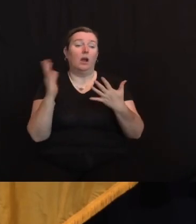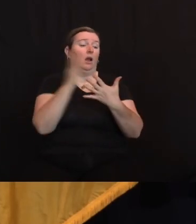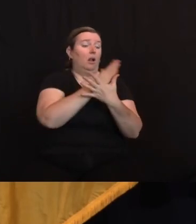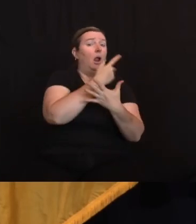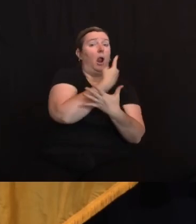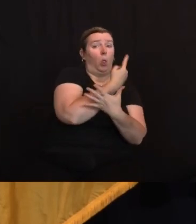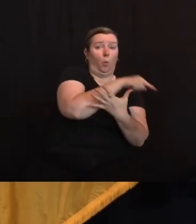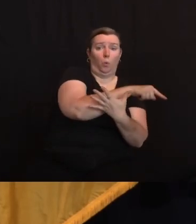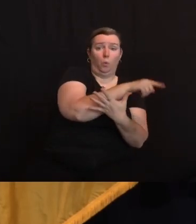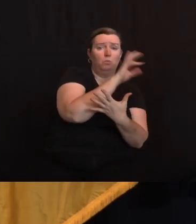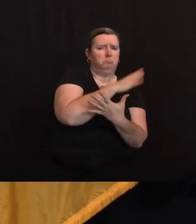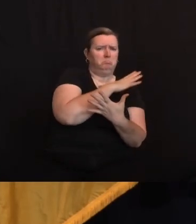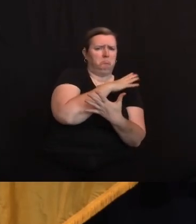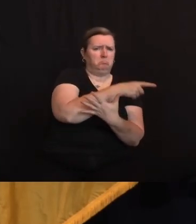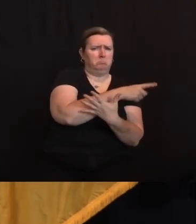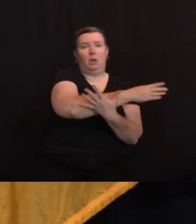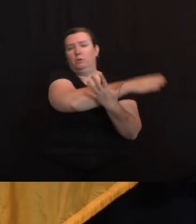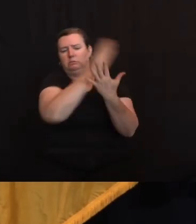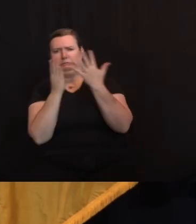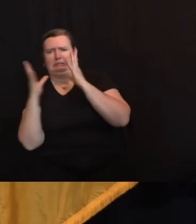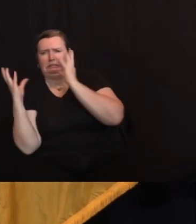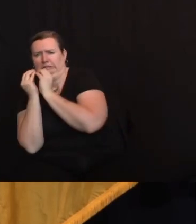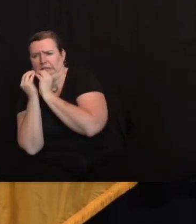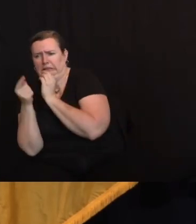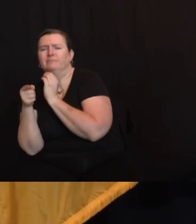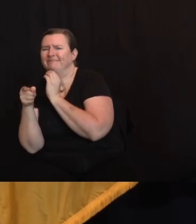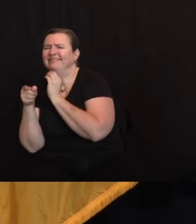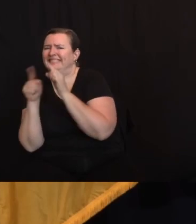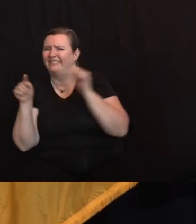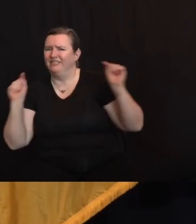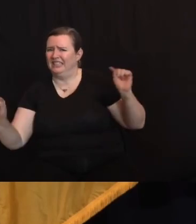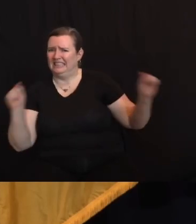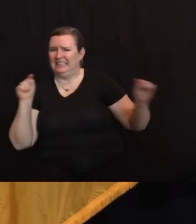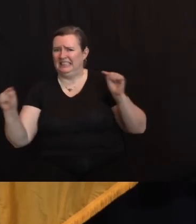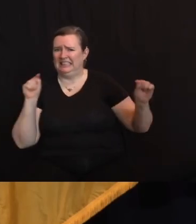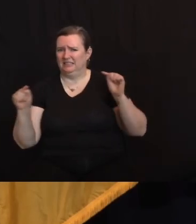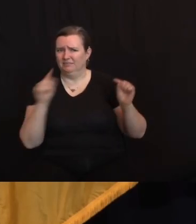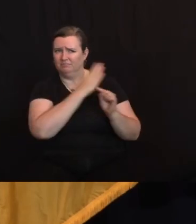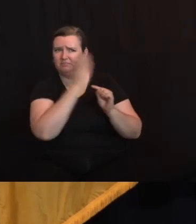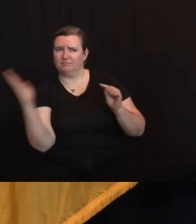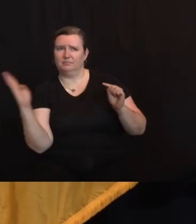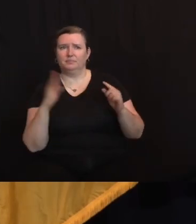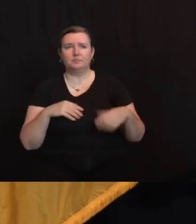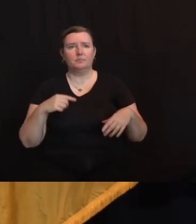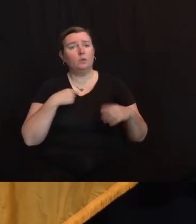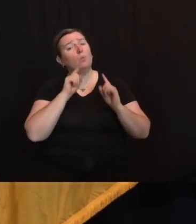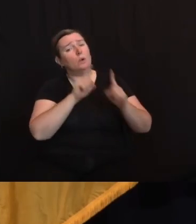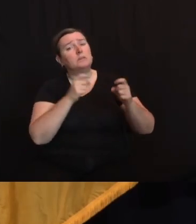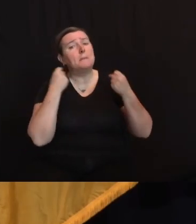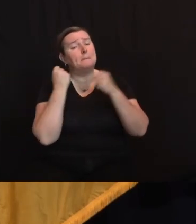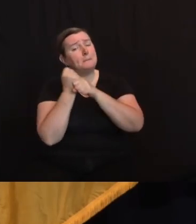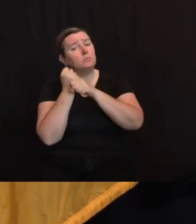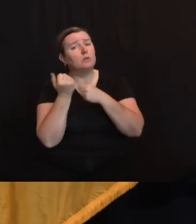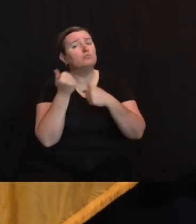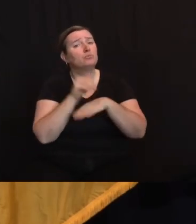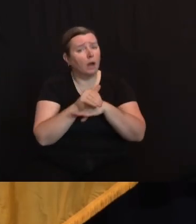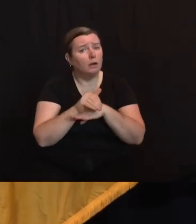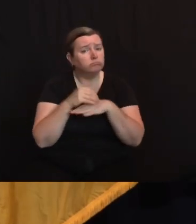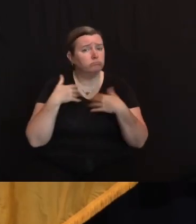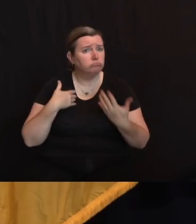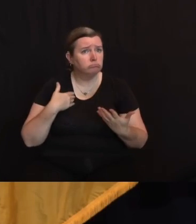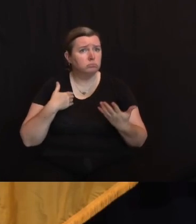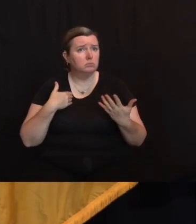I mentioned I went to one of the Last Dance games last night. I'd say mixed in terms